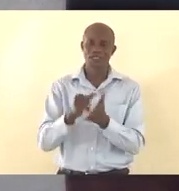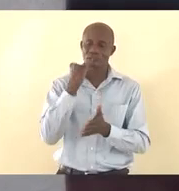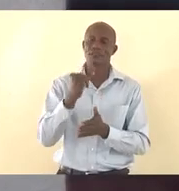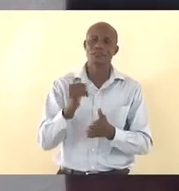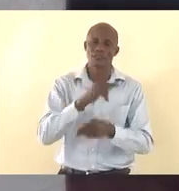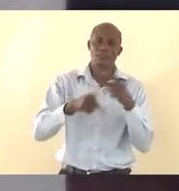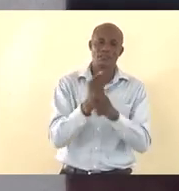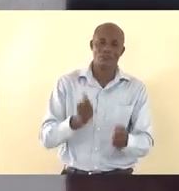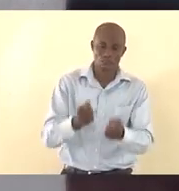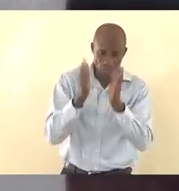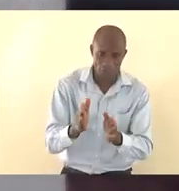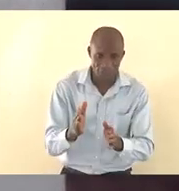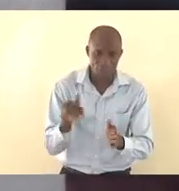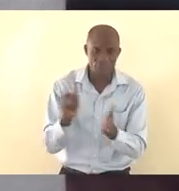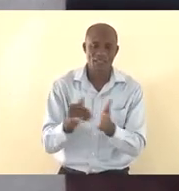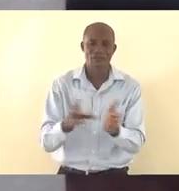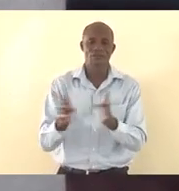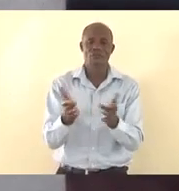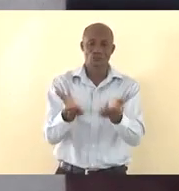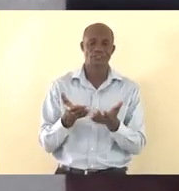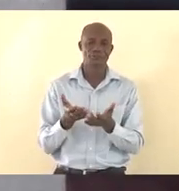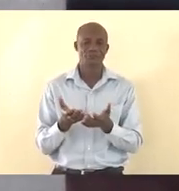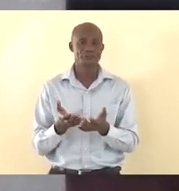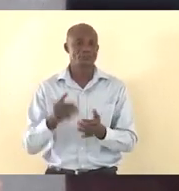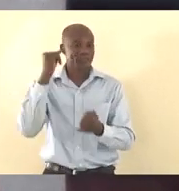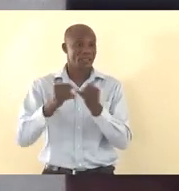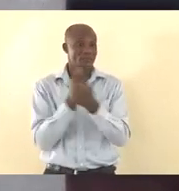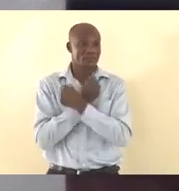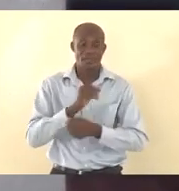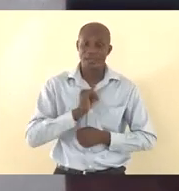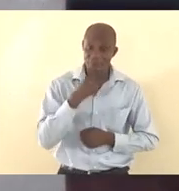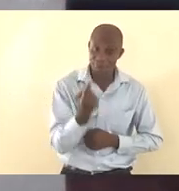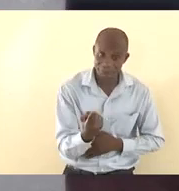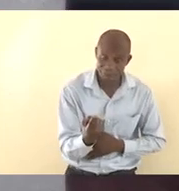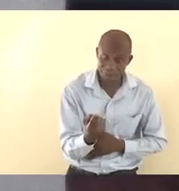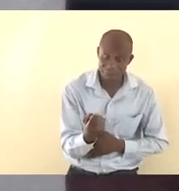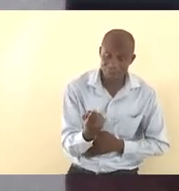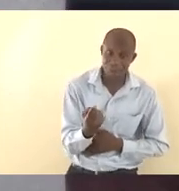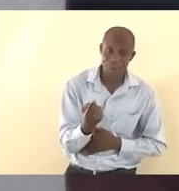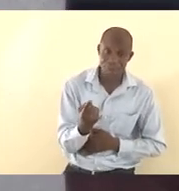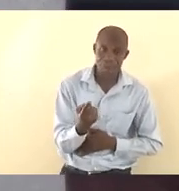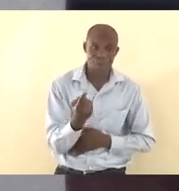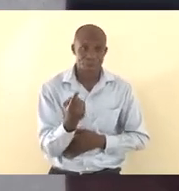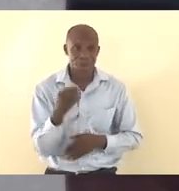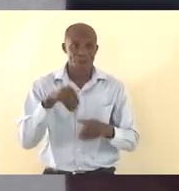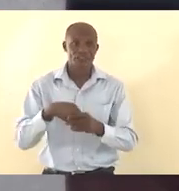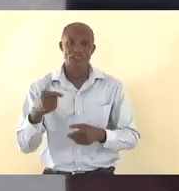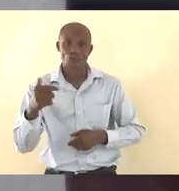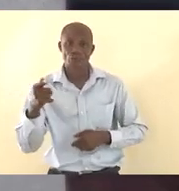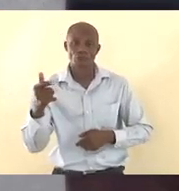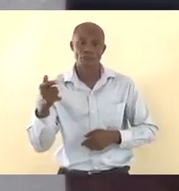keep saying to you, and I said it last Sunday, that look, In the 21st century that has just